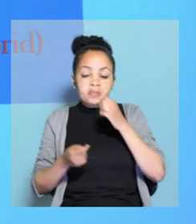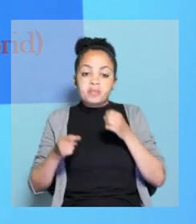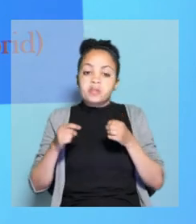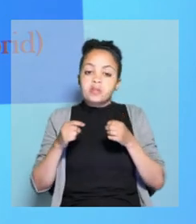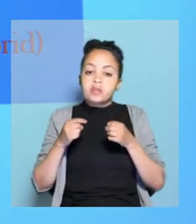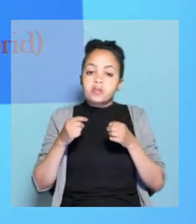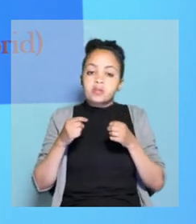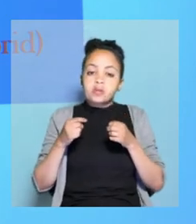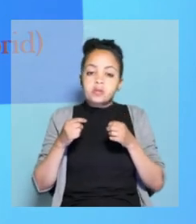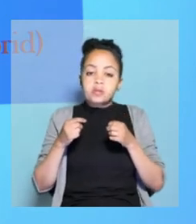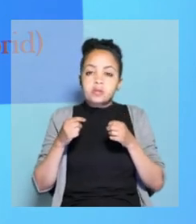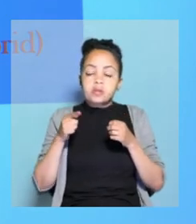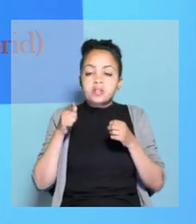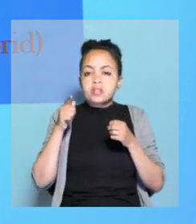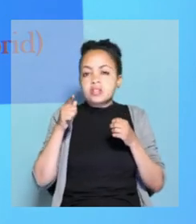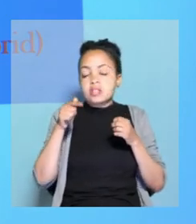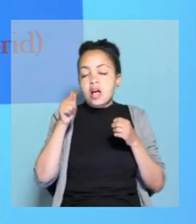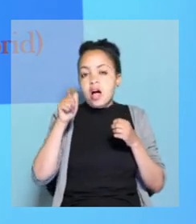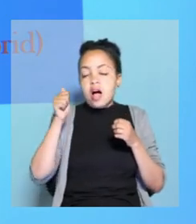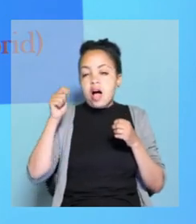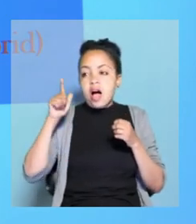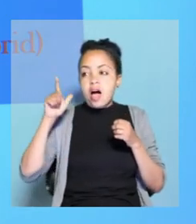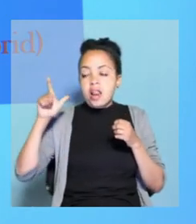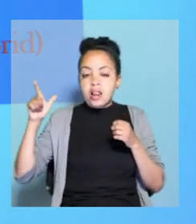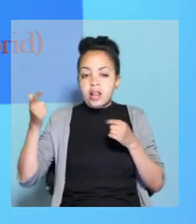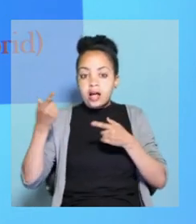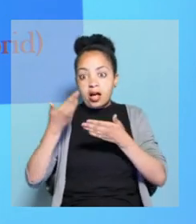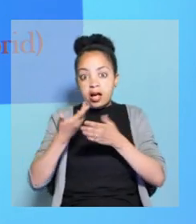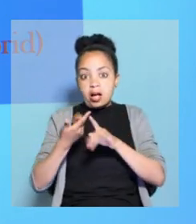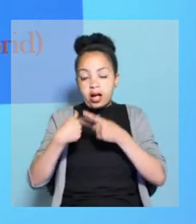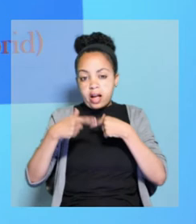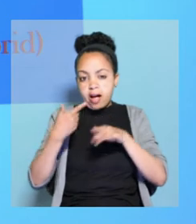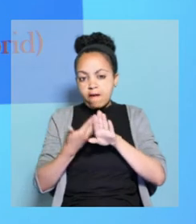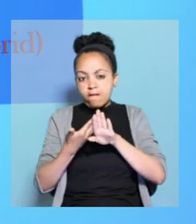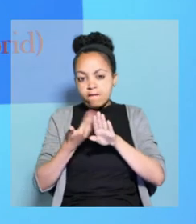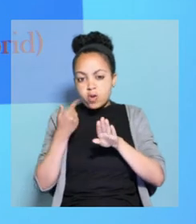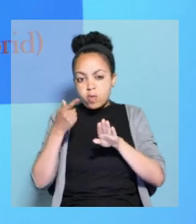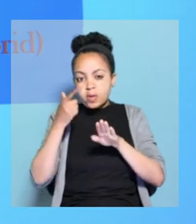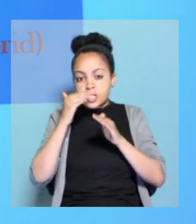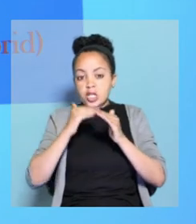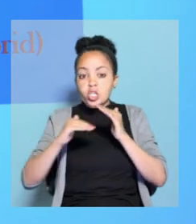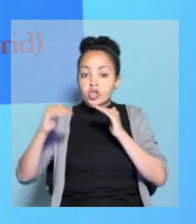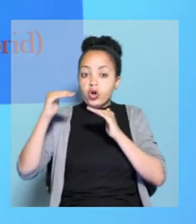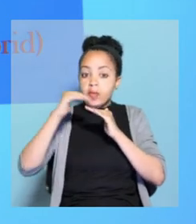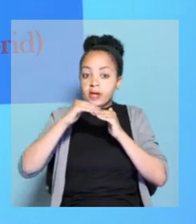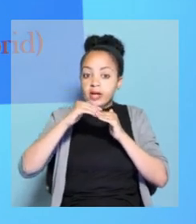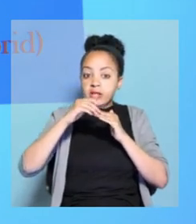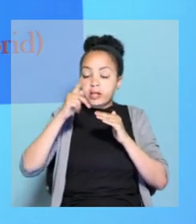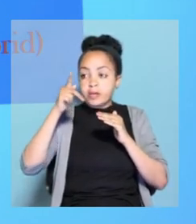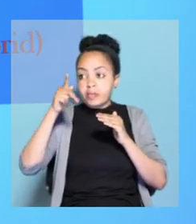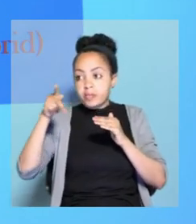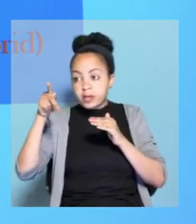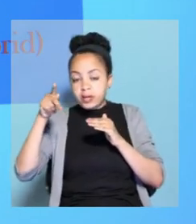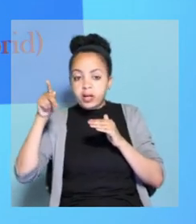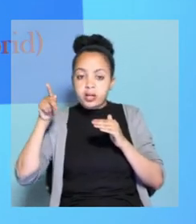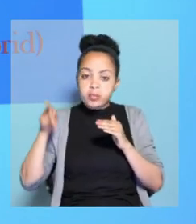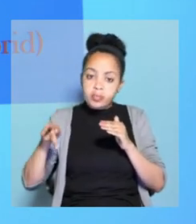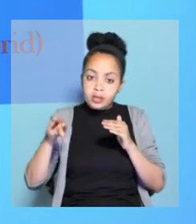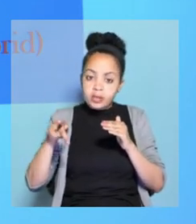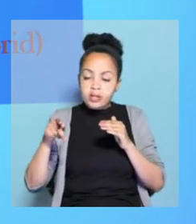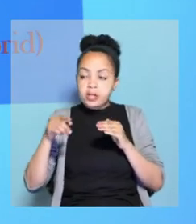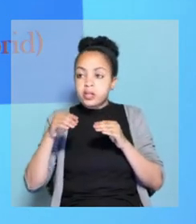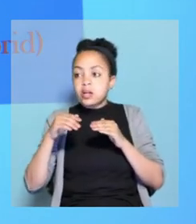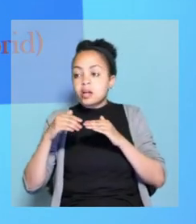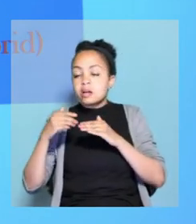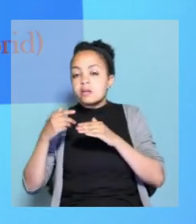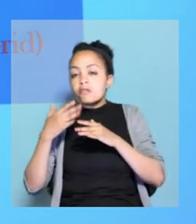phenotypically, the allele that is come from this one going to dominate the allele that's found here. Allele that's coming